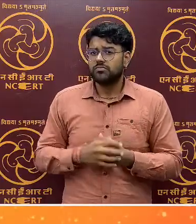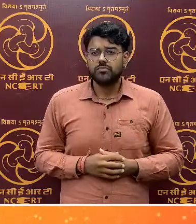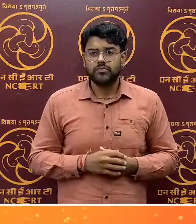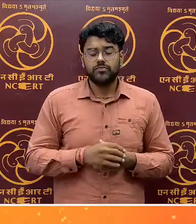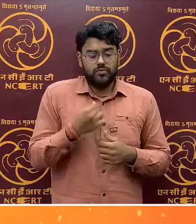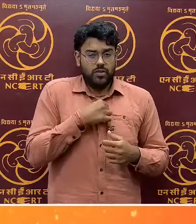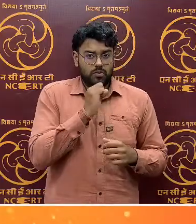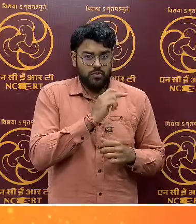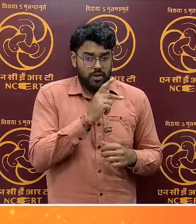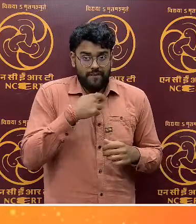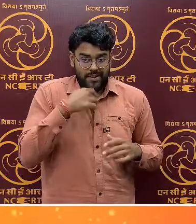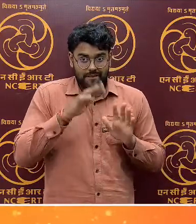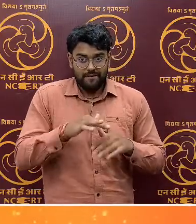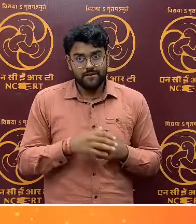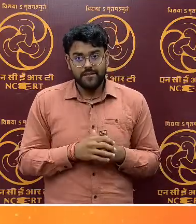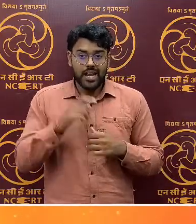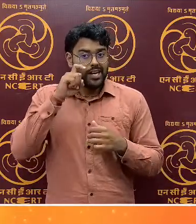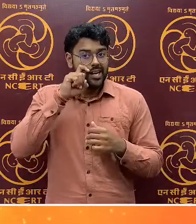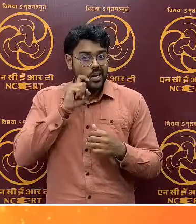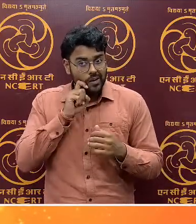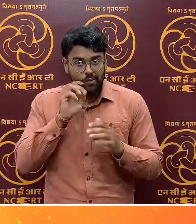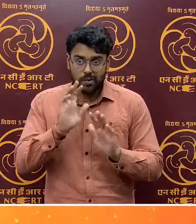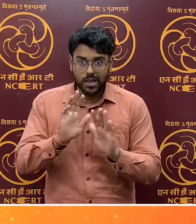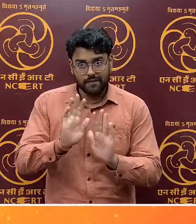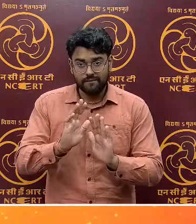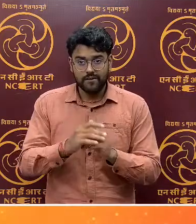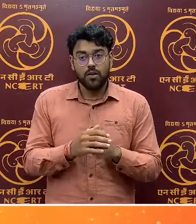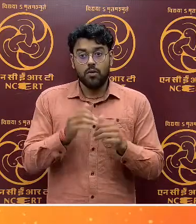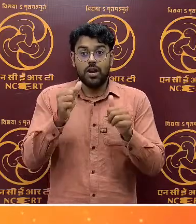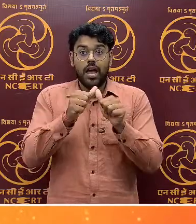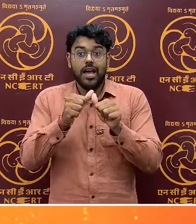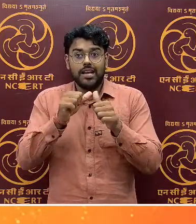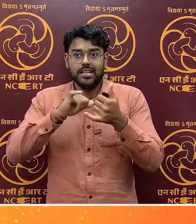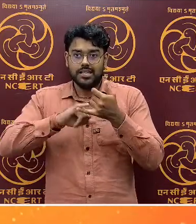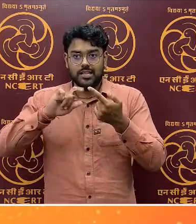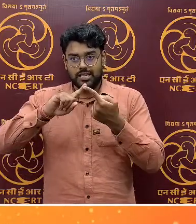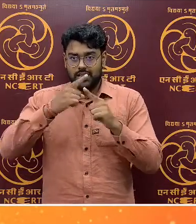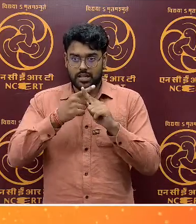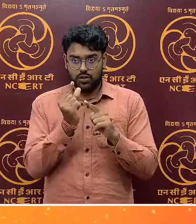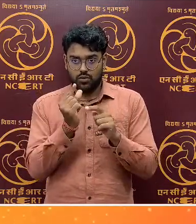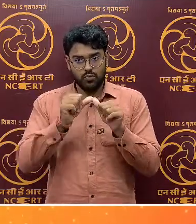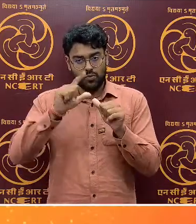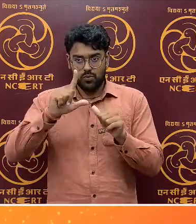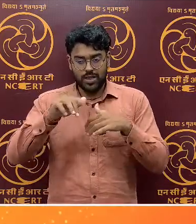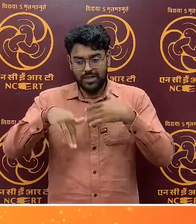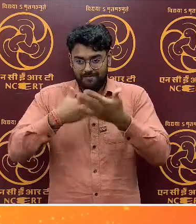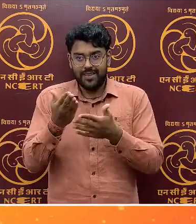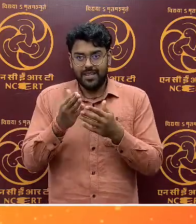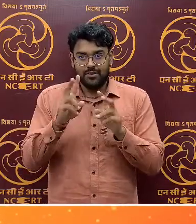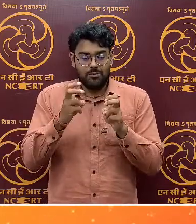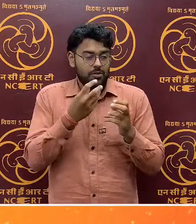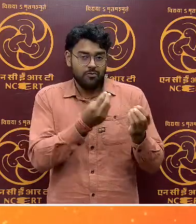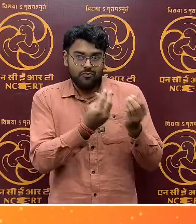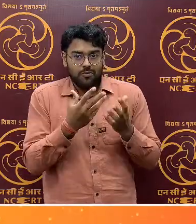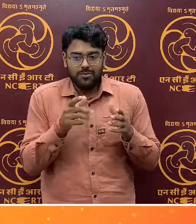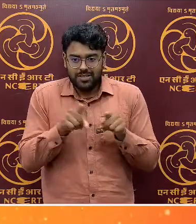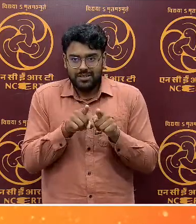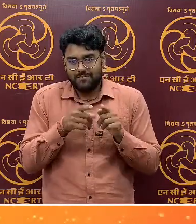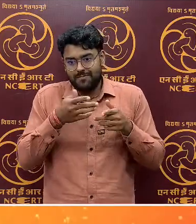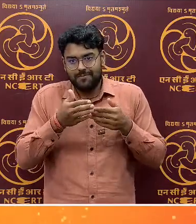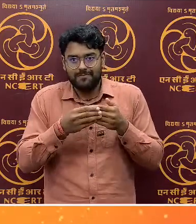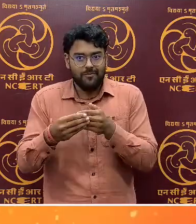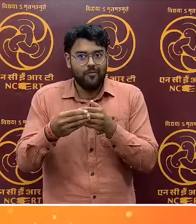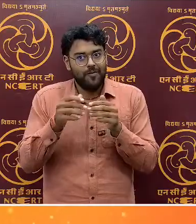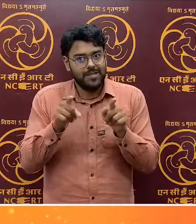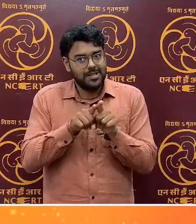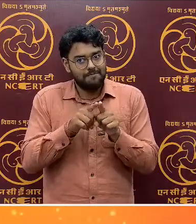do have sexual reproduction taking place and asexual reproduction taking place. That's the very next topic. You just clicked on the right button.